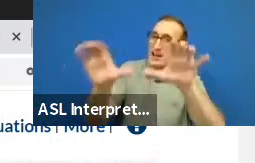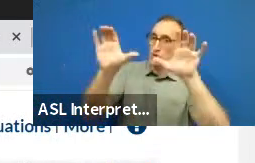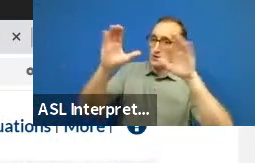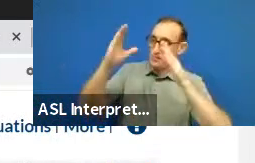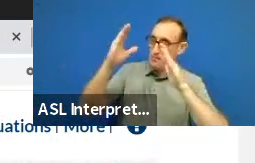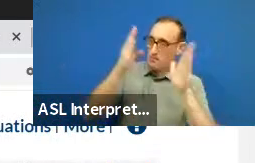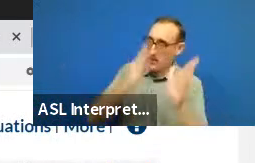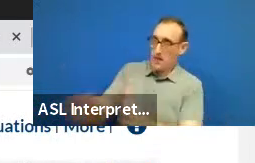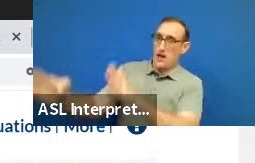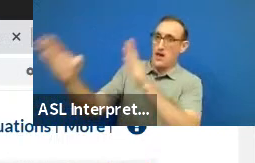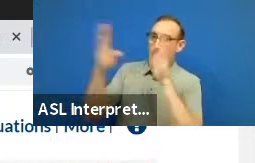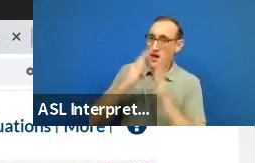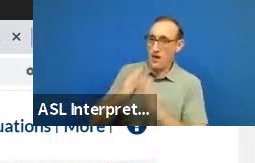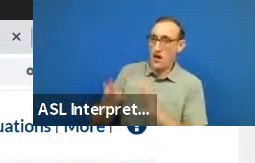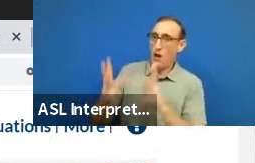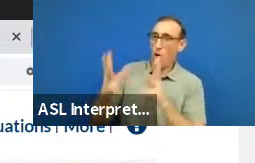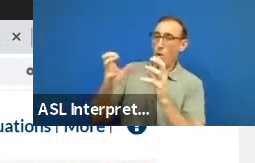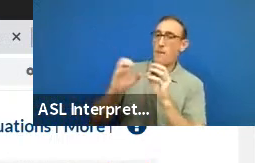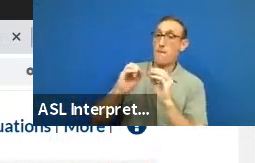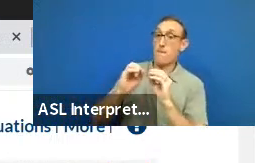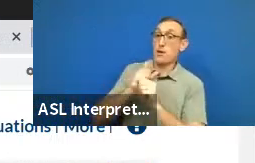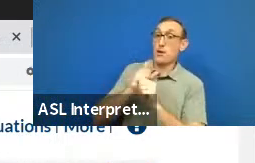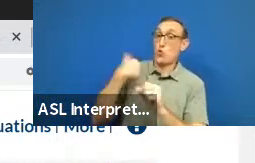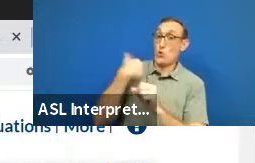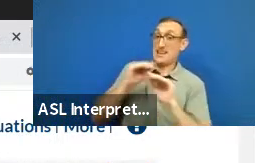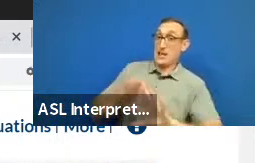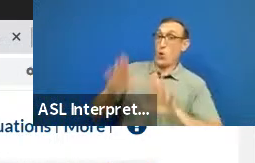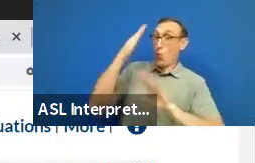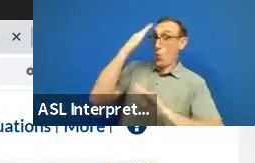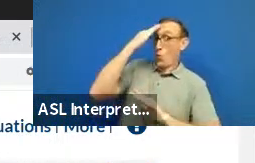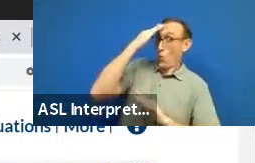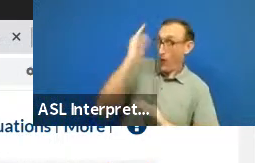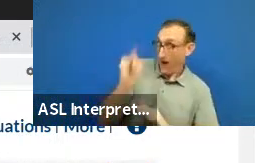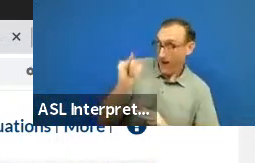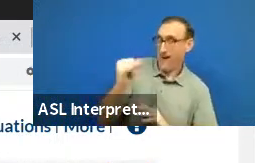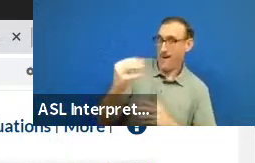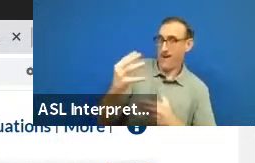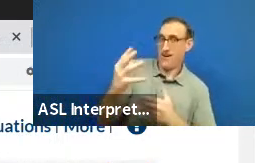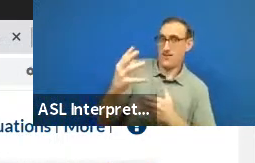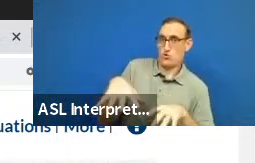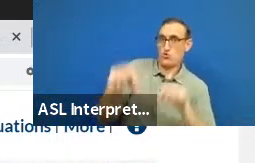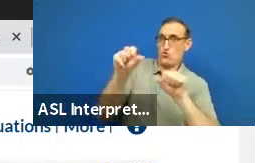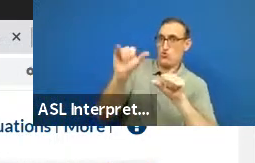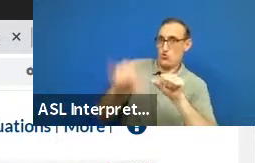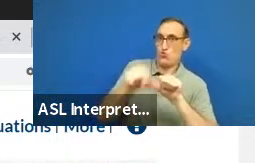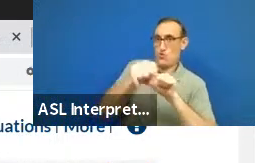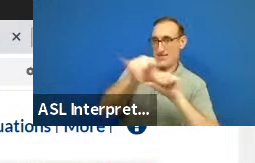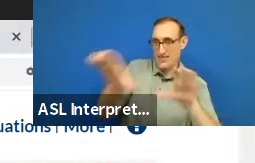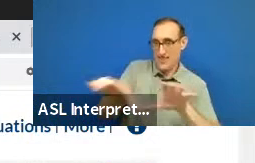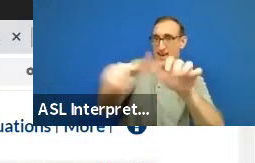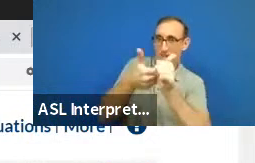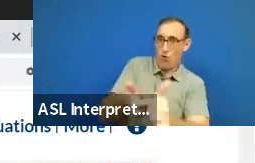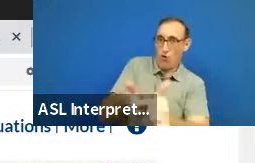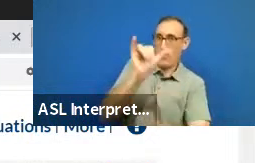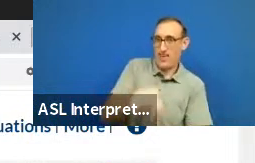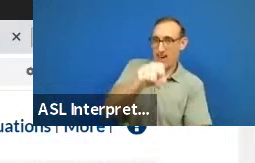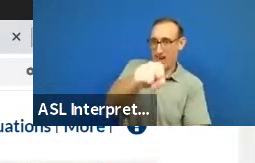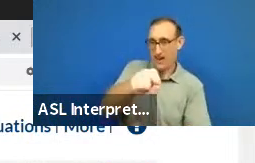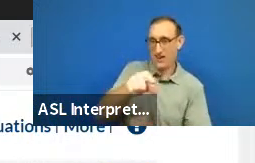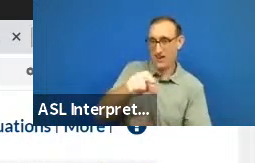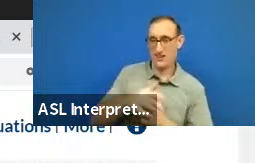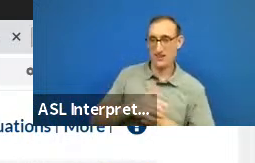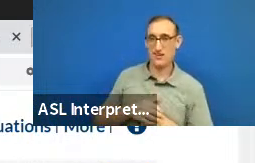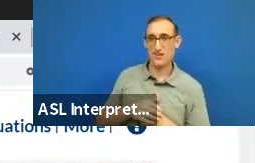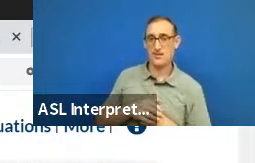objective of doing this. Why are we doing this? And then what are we adding to this to make sure that we are moving the district forward according to our